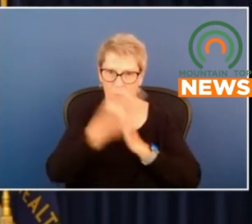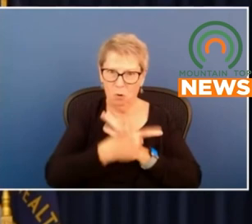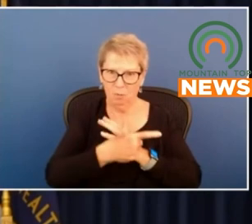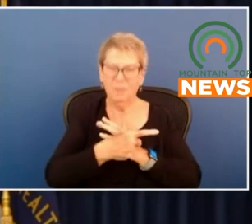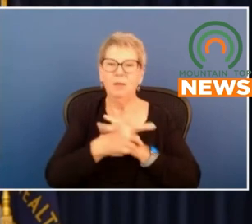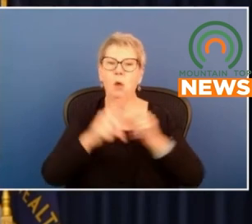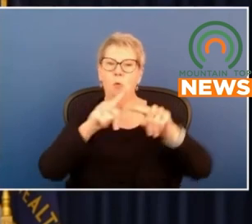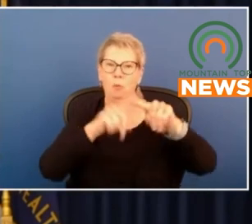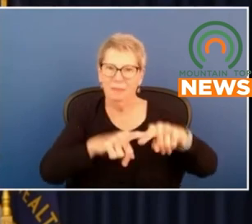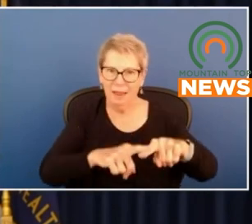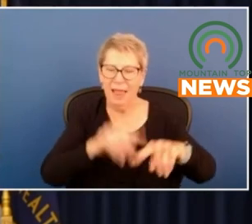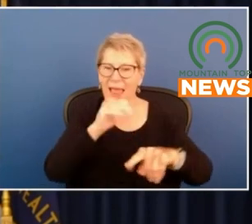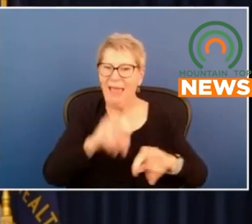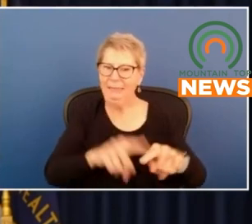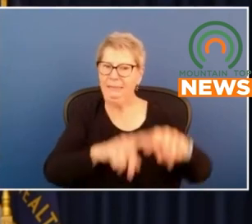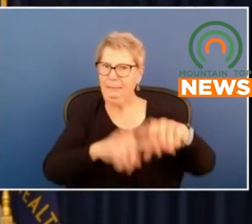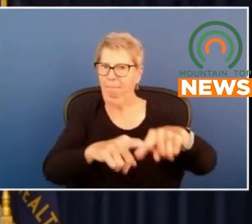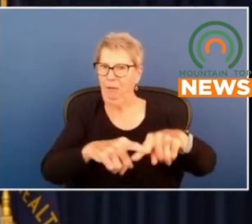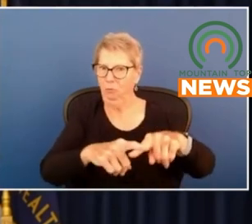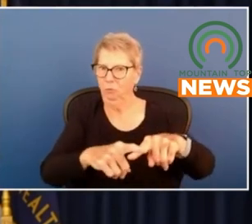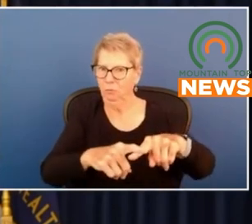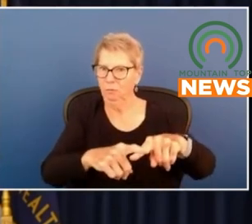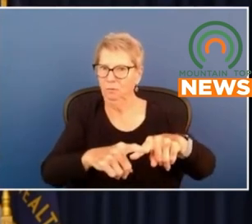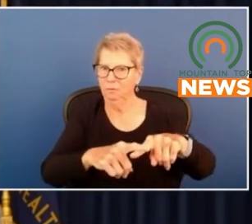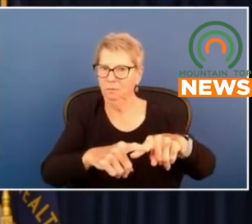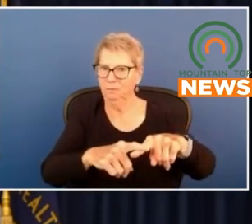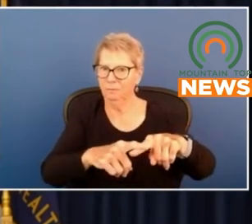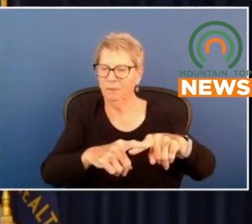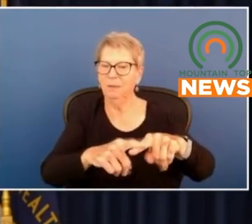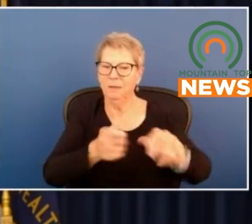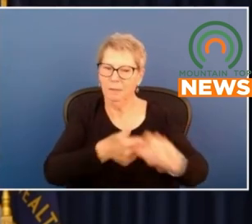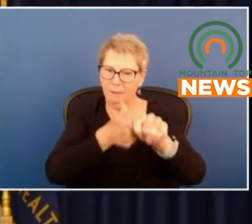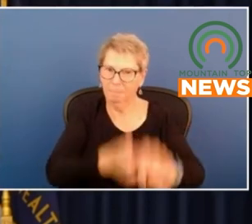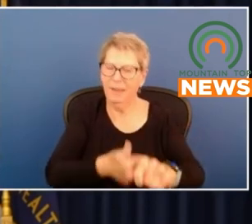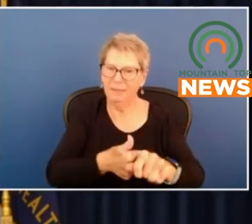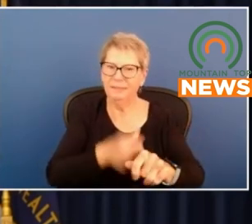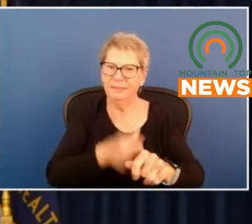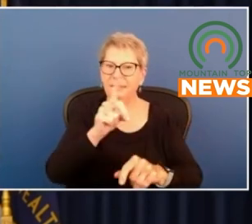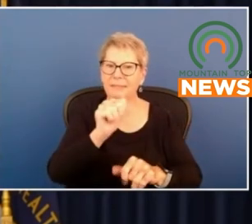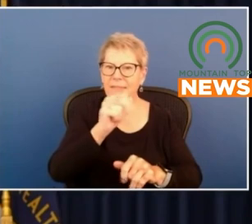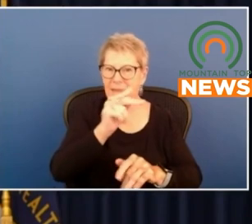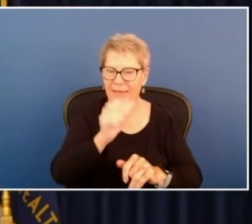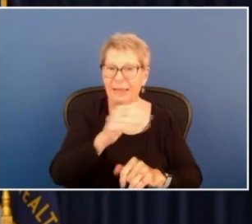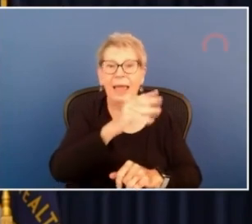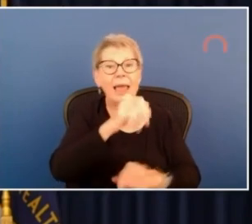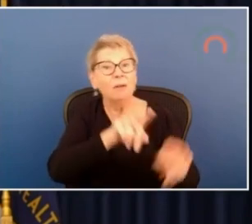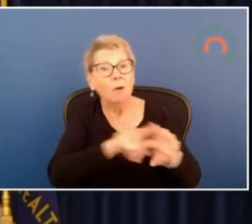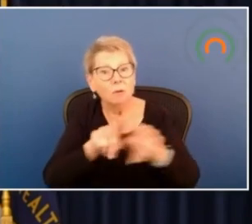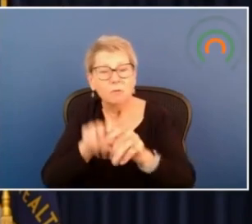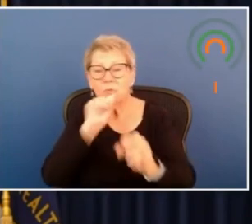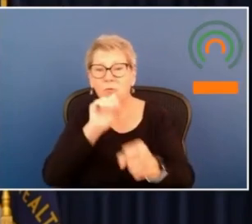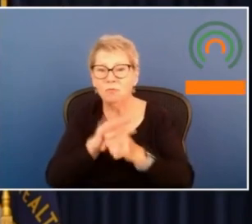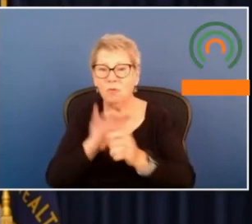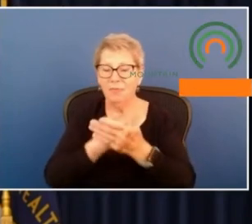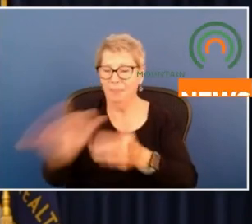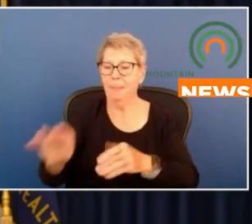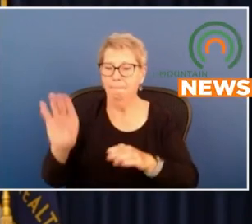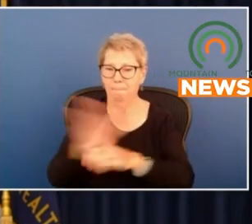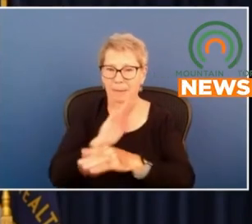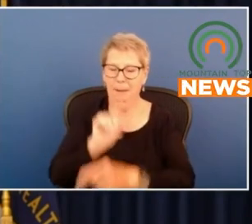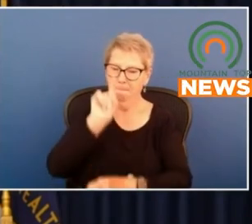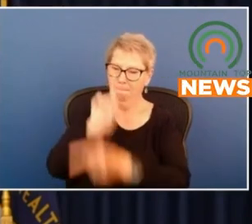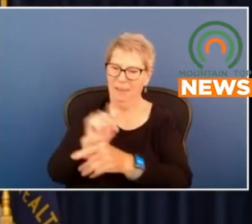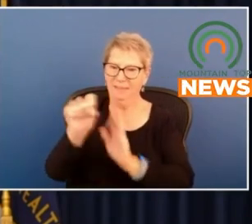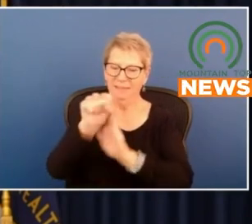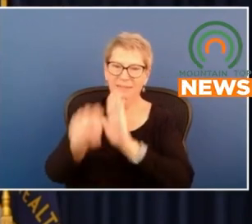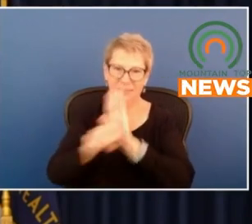reliable and dependable compliance data, while also confirming that the businesses are meeting the state's important